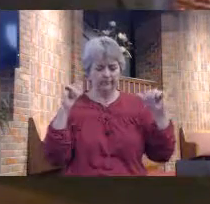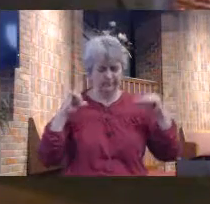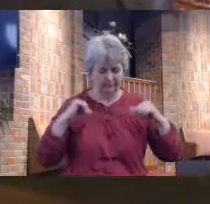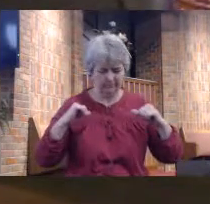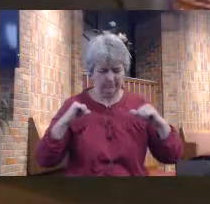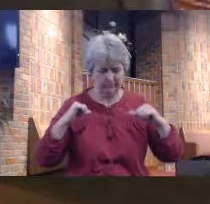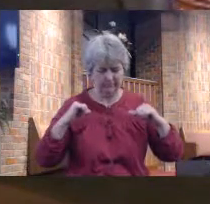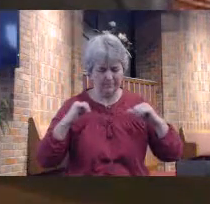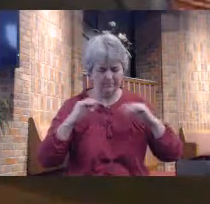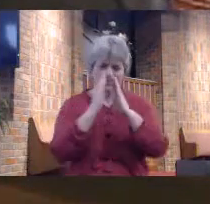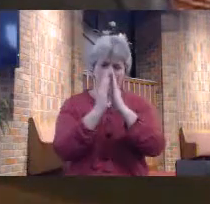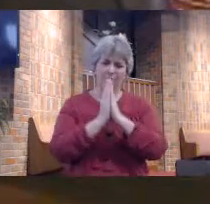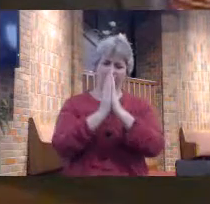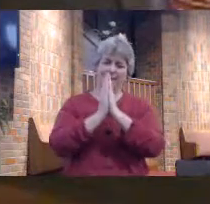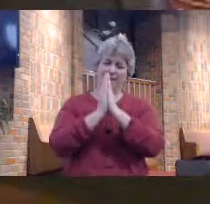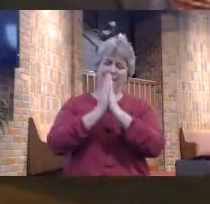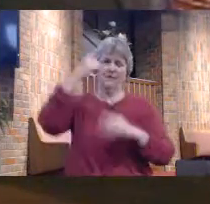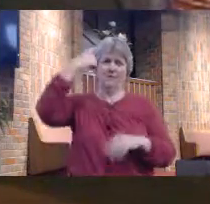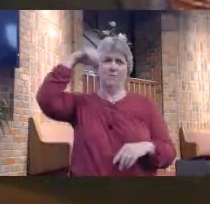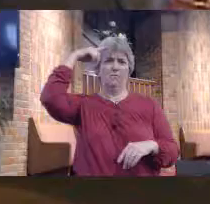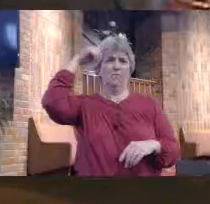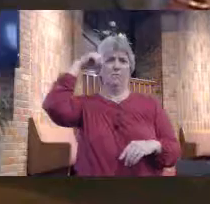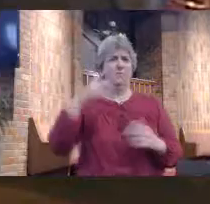Why do you pray?